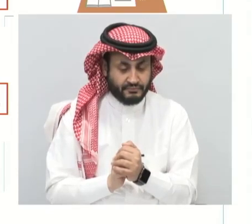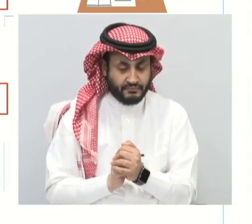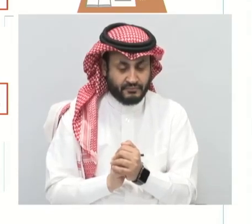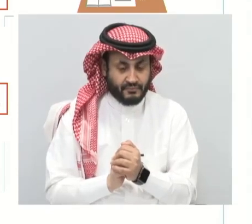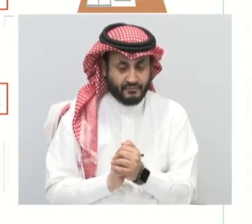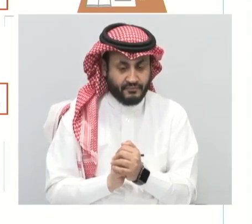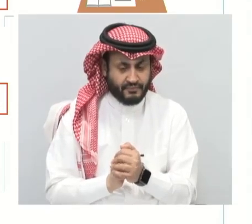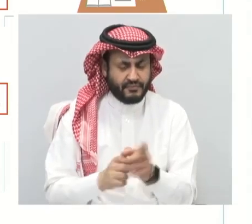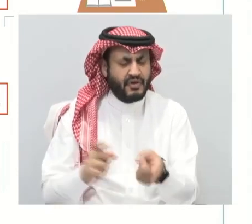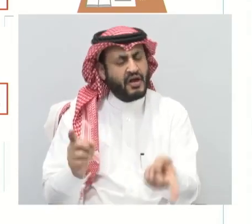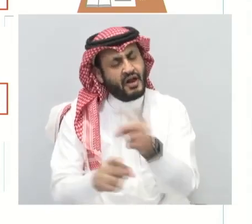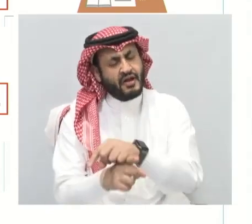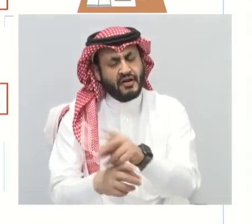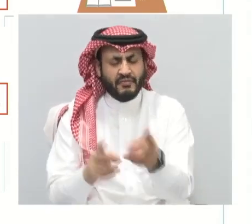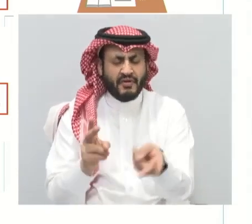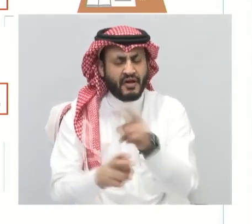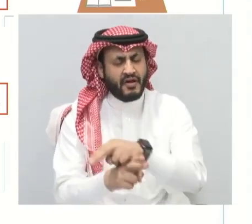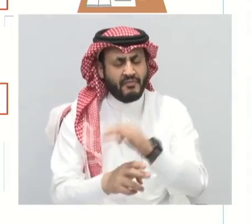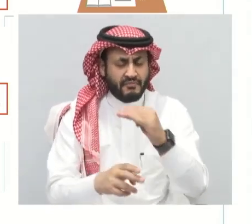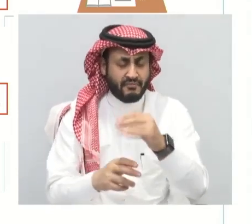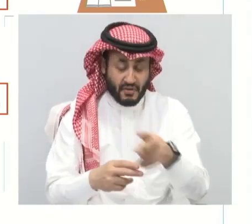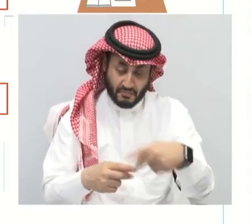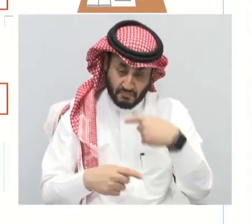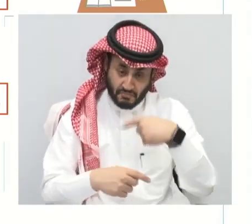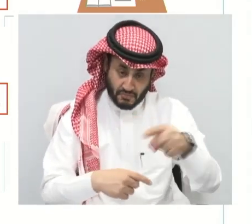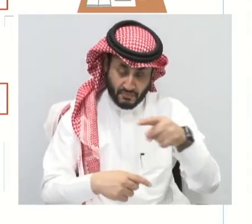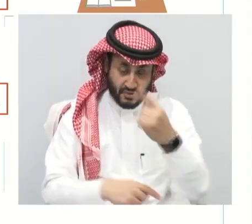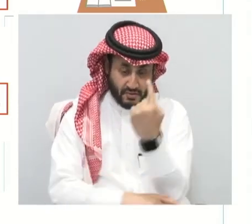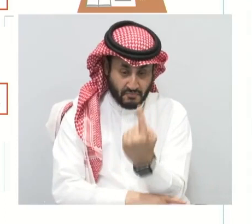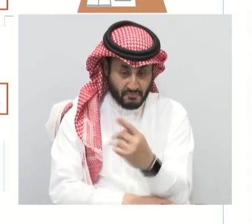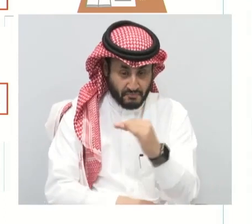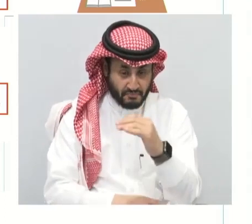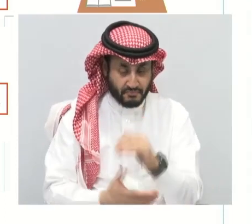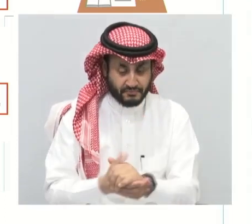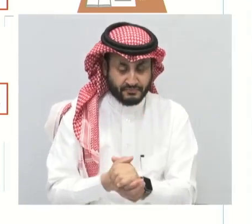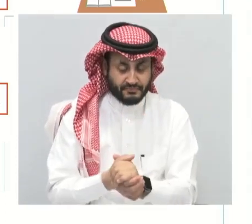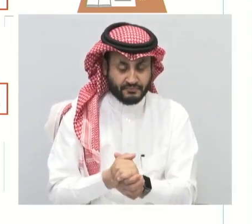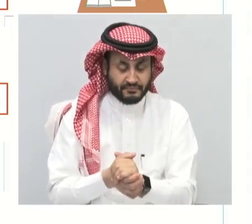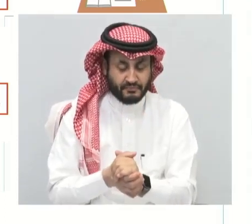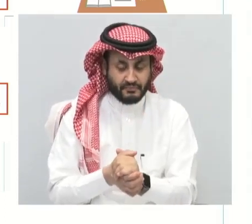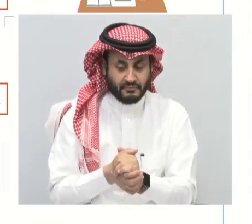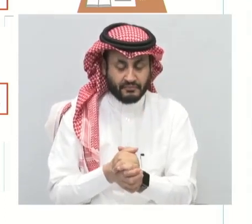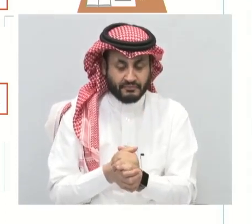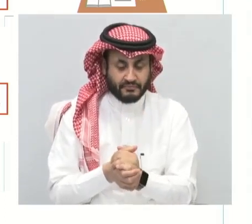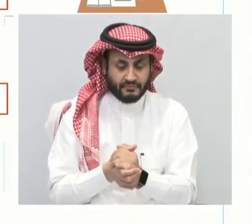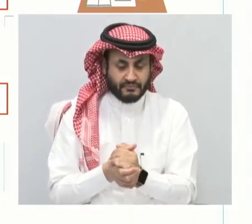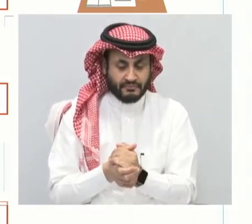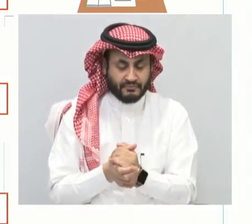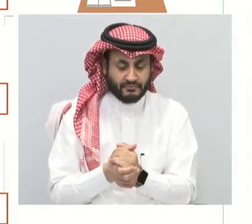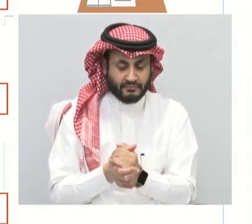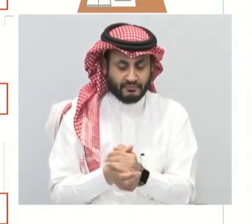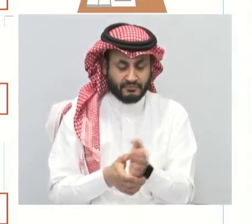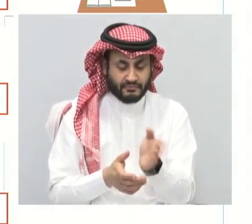about tomorrow? This is a very polite reply if you can't give a favor or if you can't